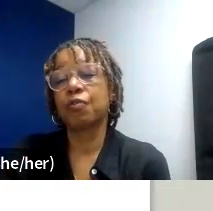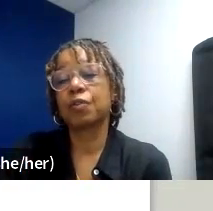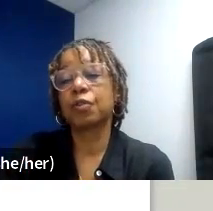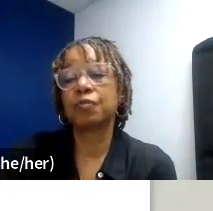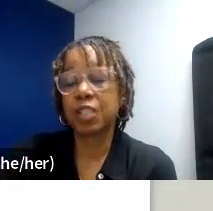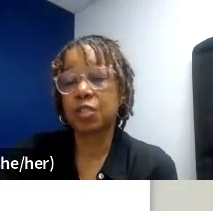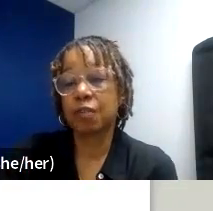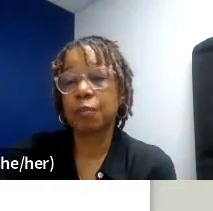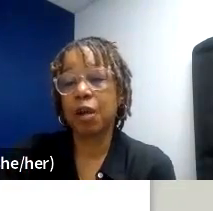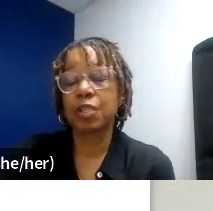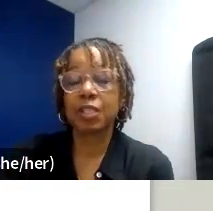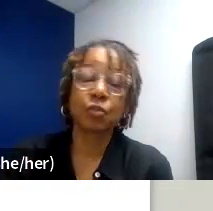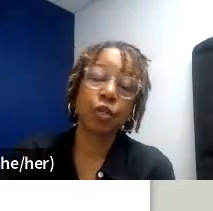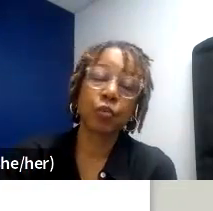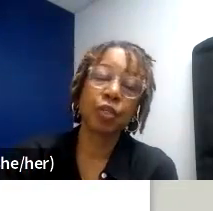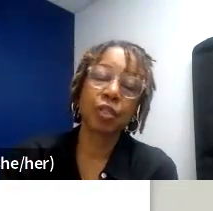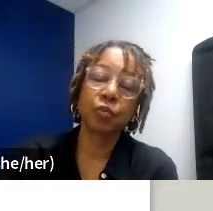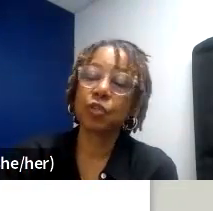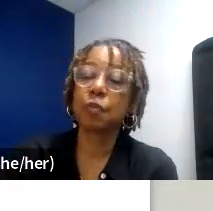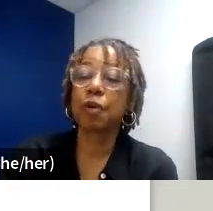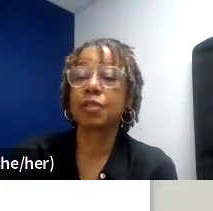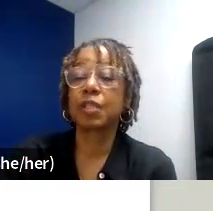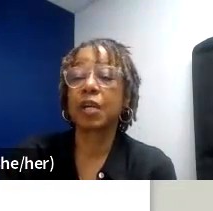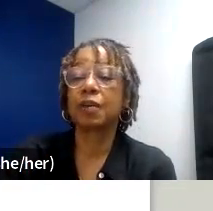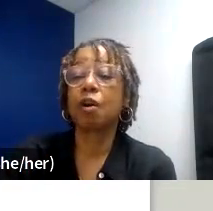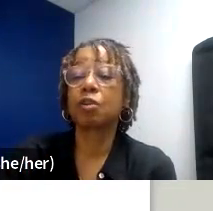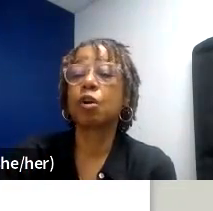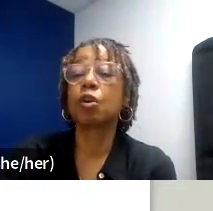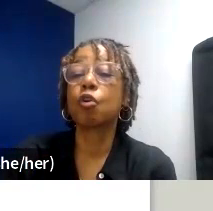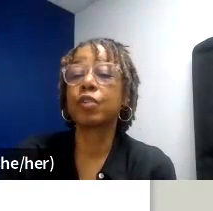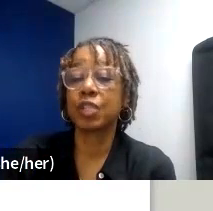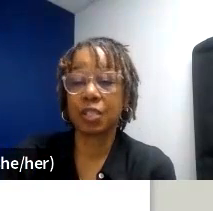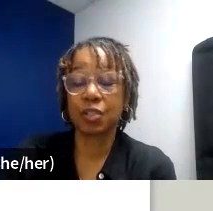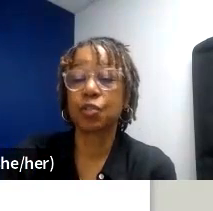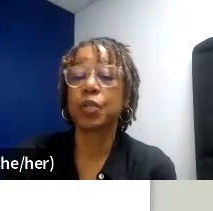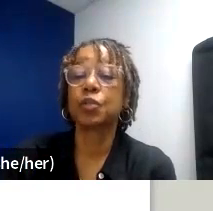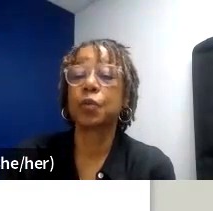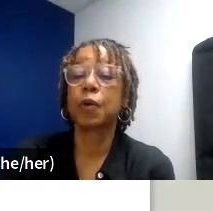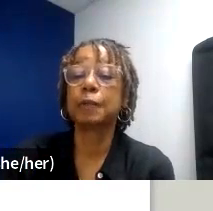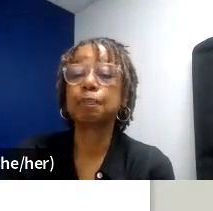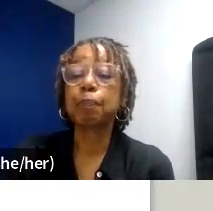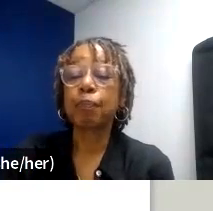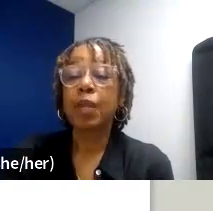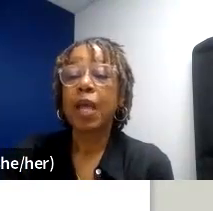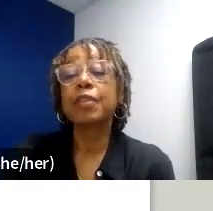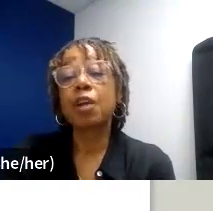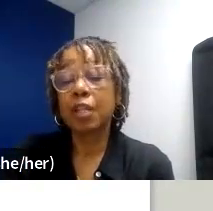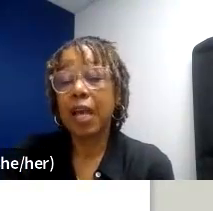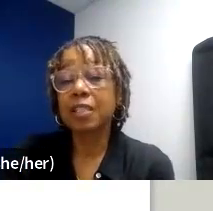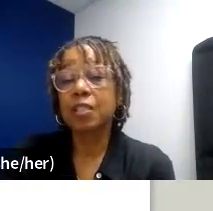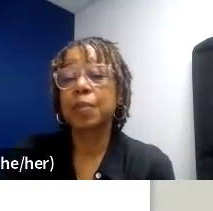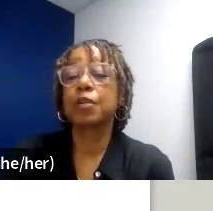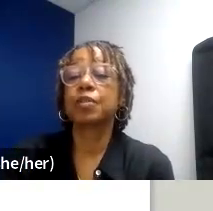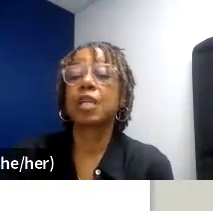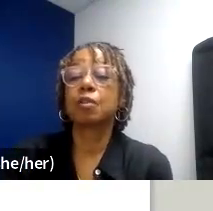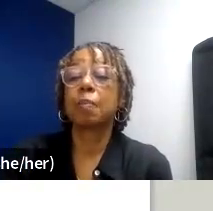the co-founder of the project that's working with the Reunion Project called Long COVID Justice in 2021. And then our